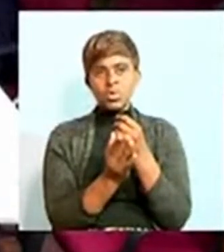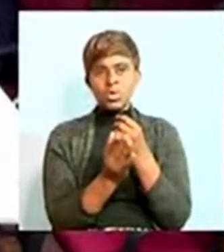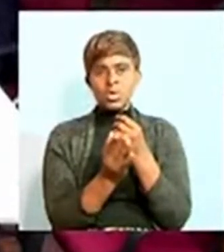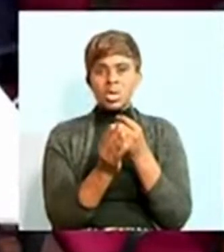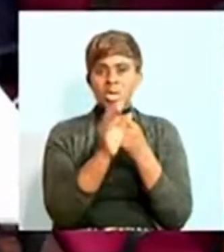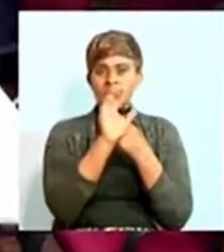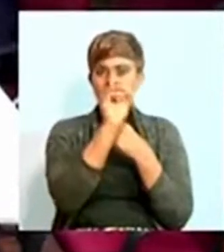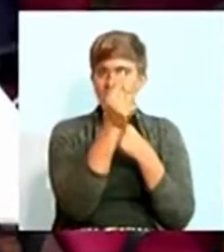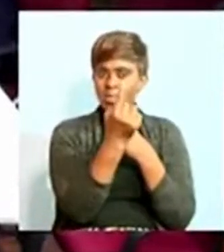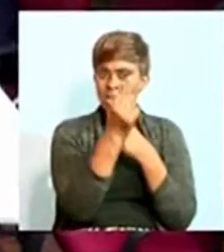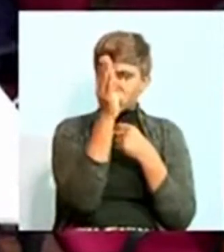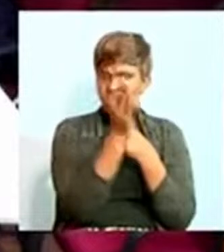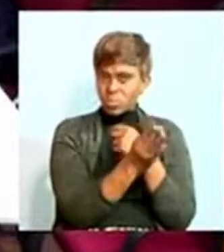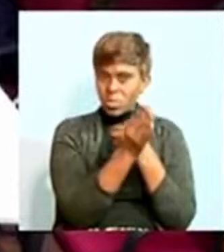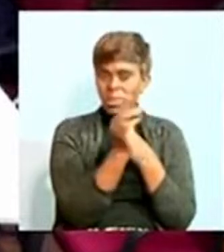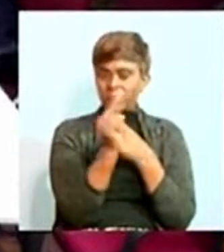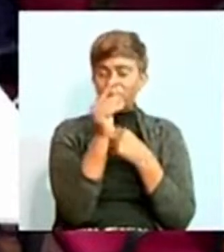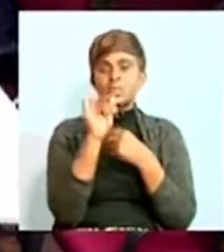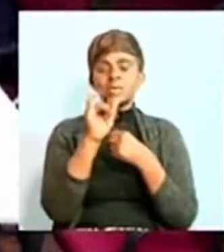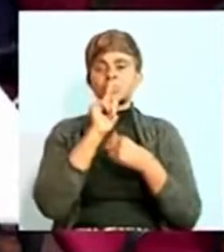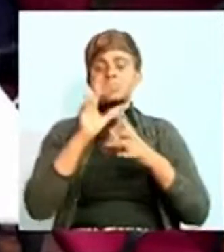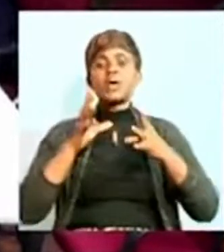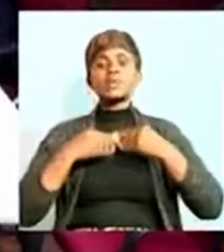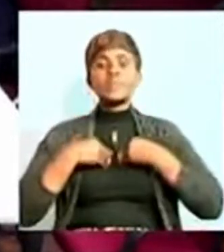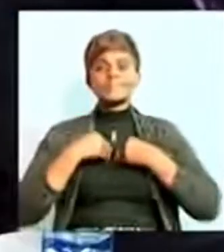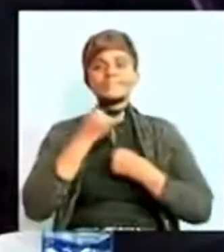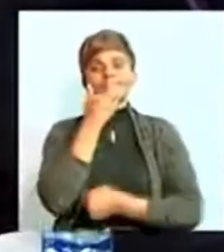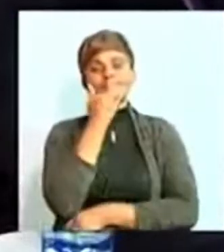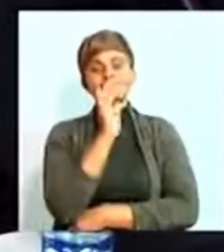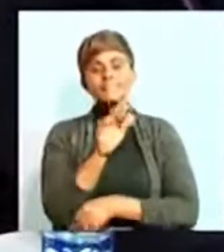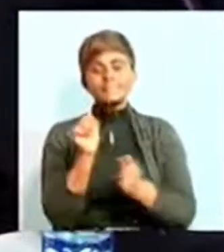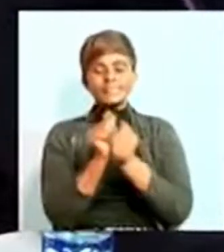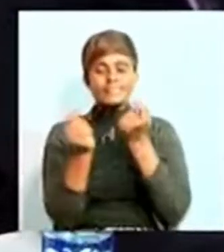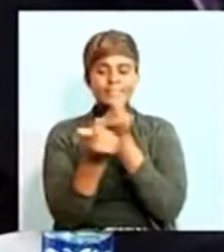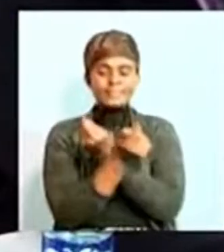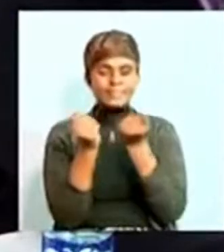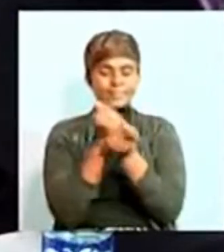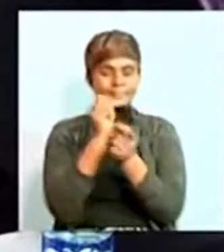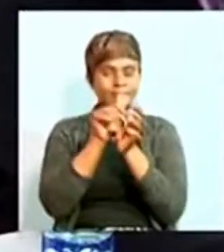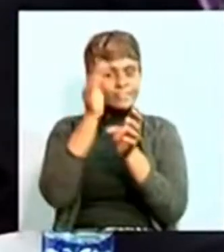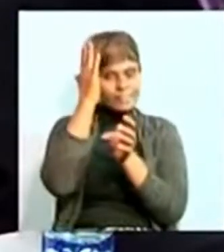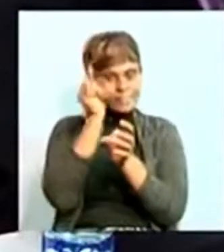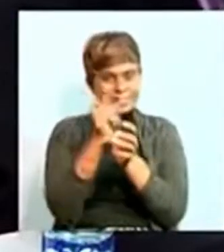one. Yeah, we acknowledge on the omission and changes in the dates. Yes. So